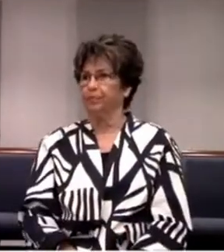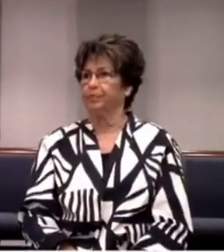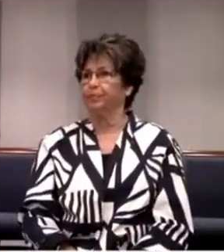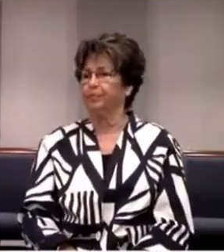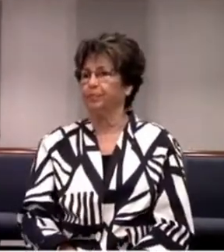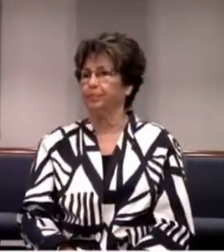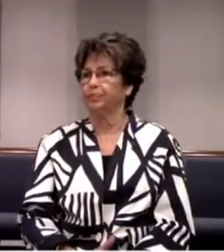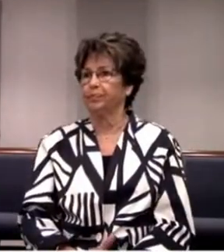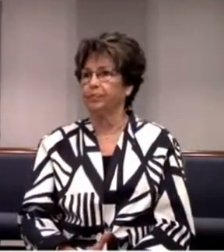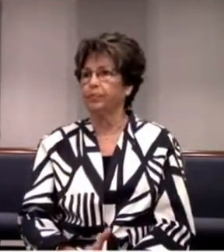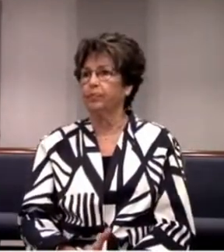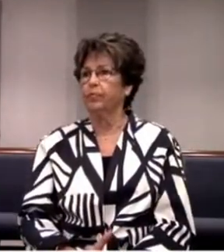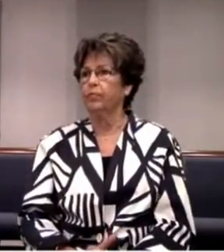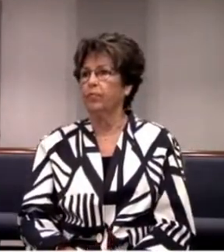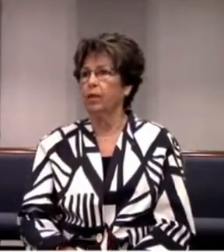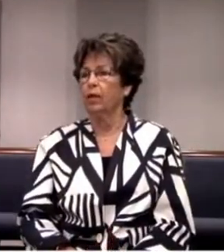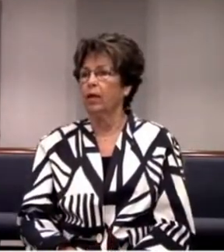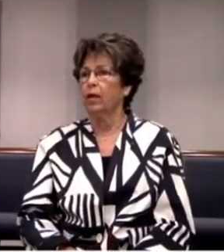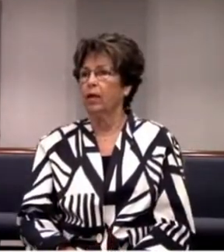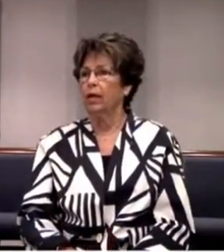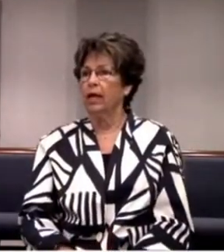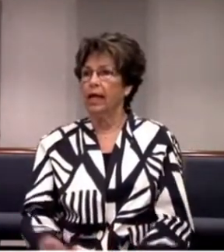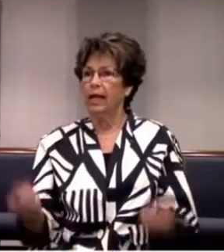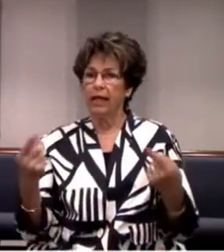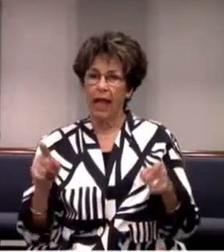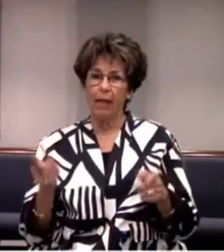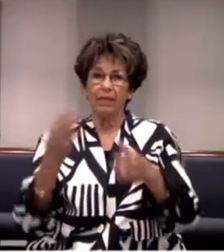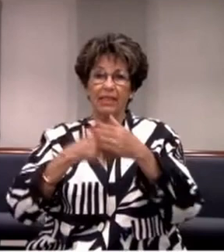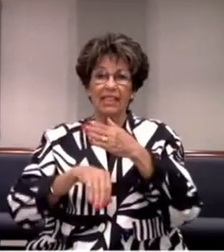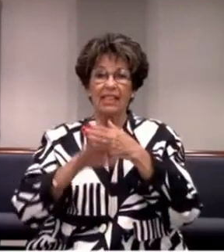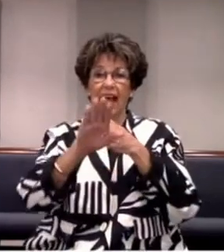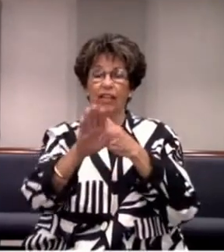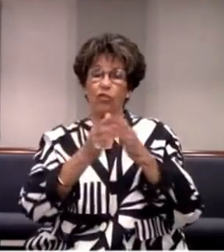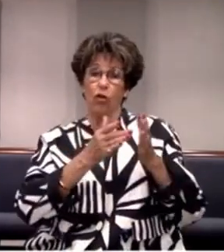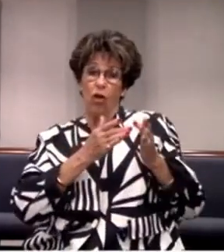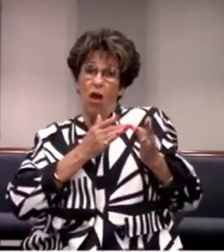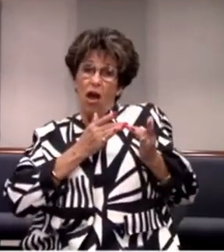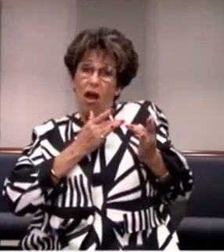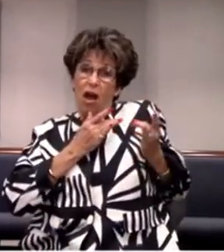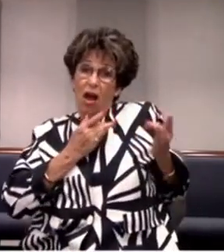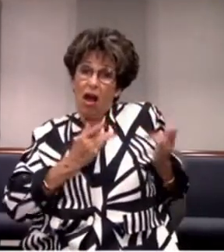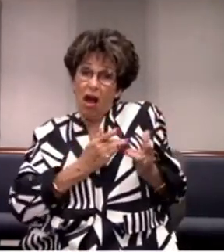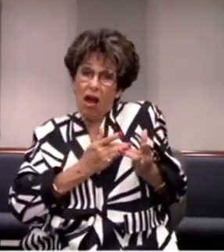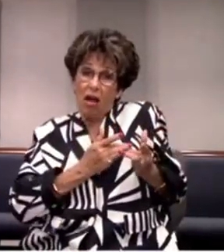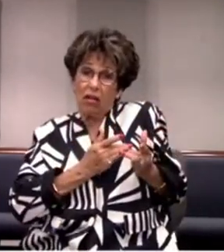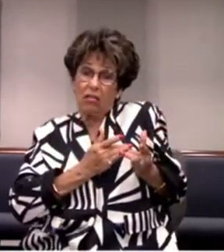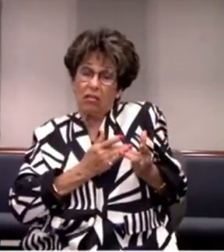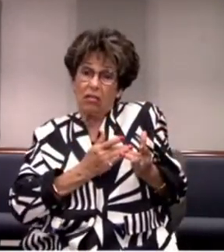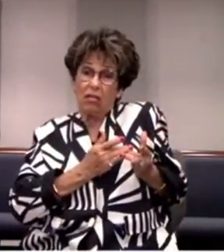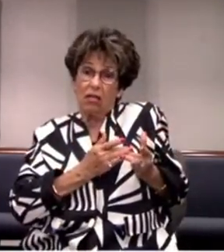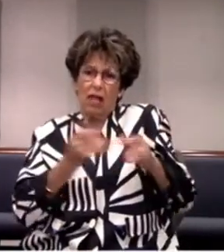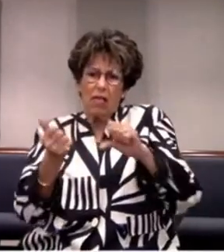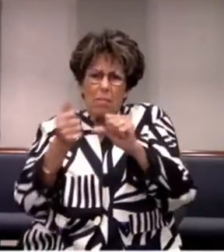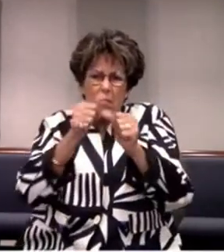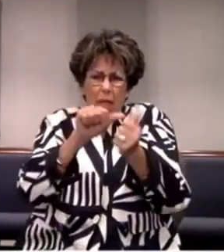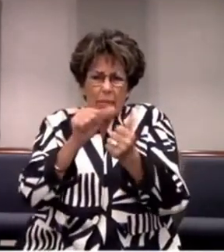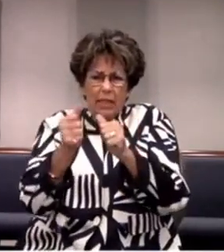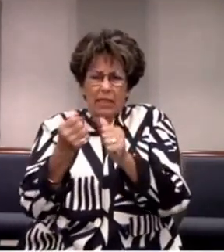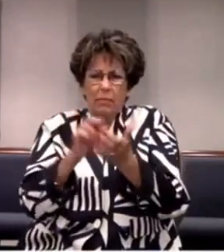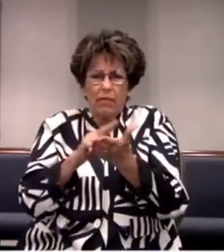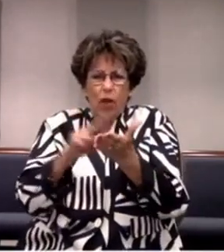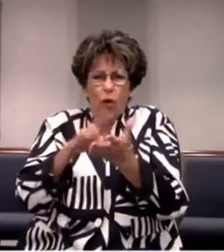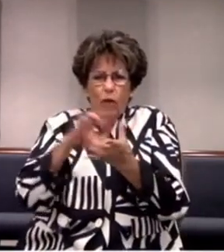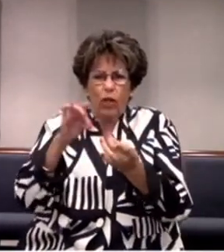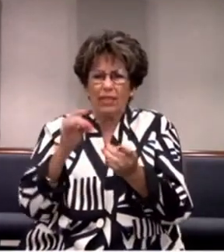program. It happens inside of your heart. The baptism of the Holy Ghost has nothing